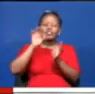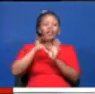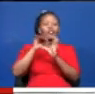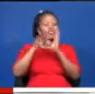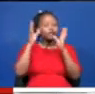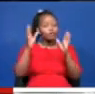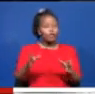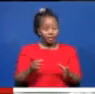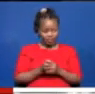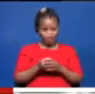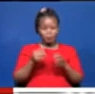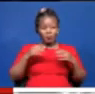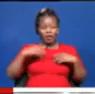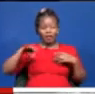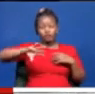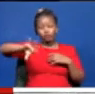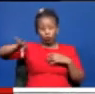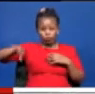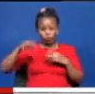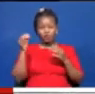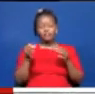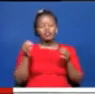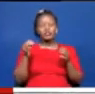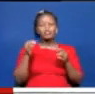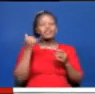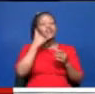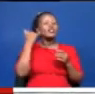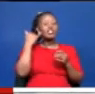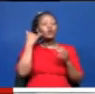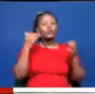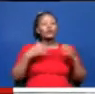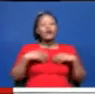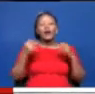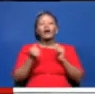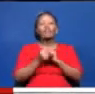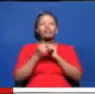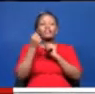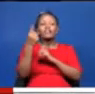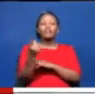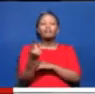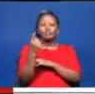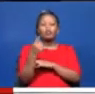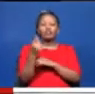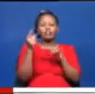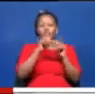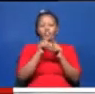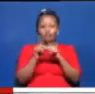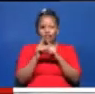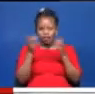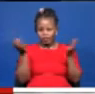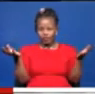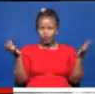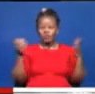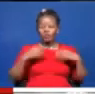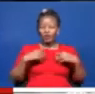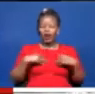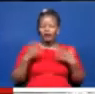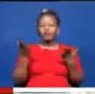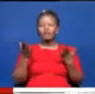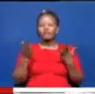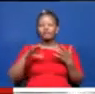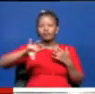the constituencies in Nakuru County are 11, and the most being in Naivasha constituency, where the